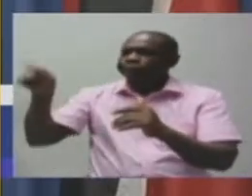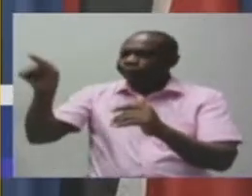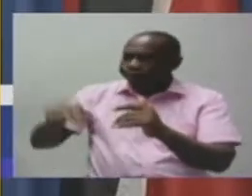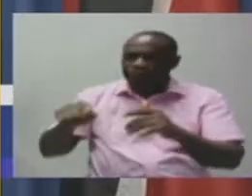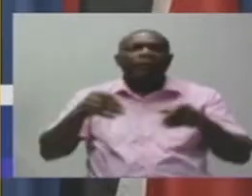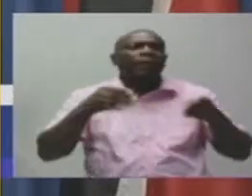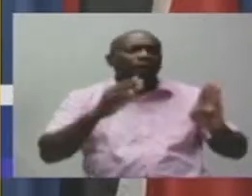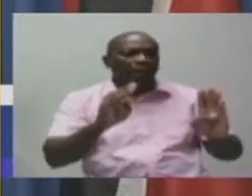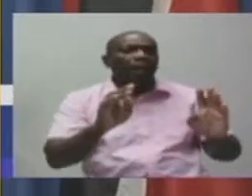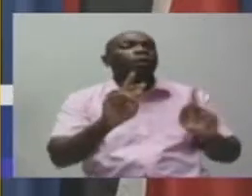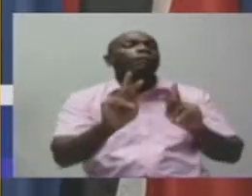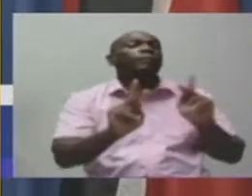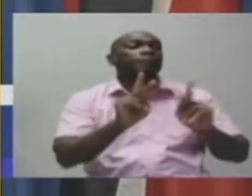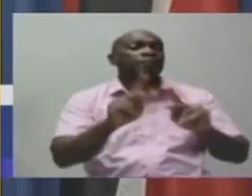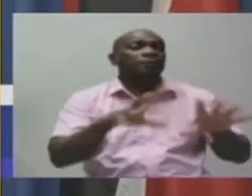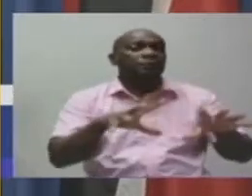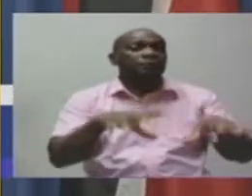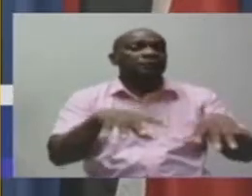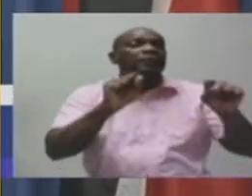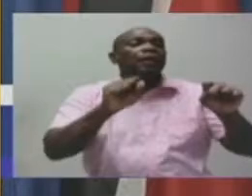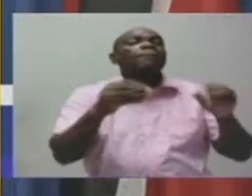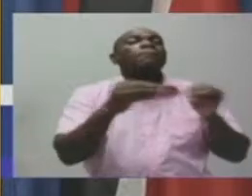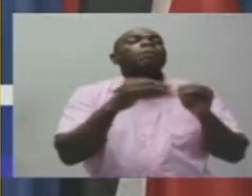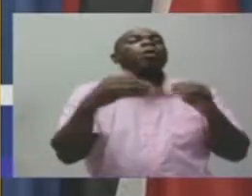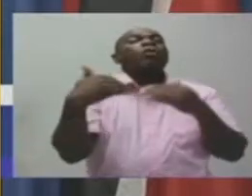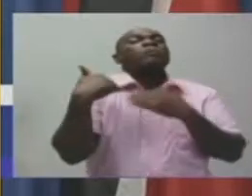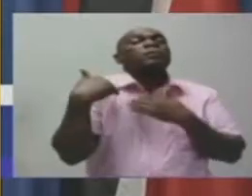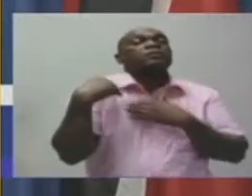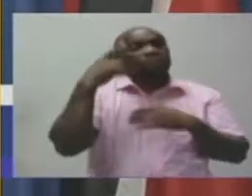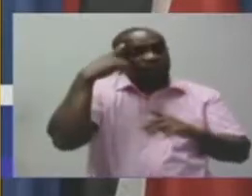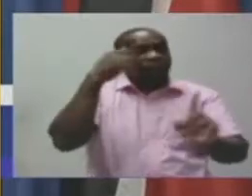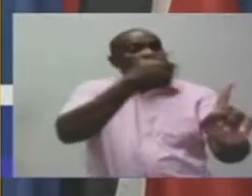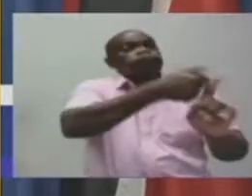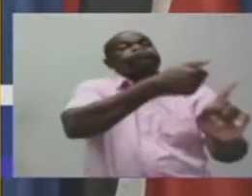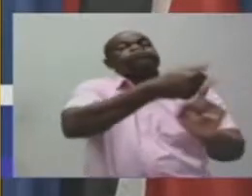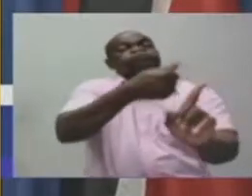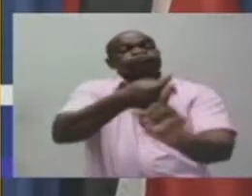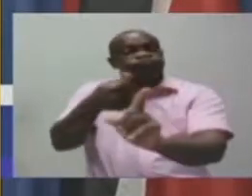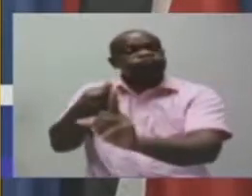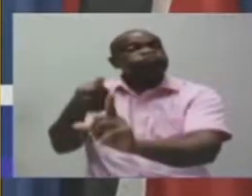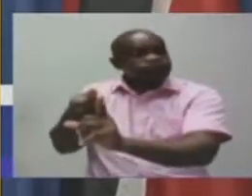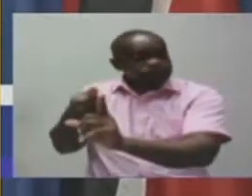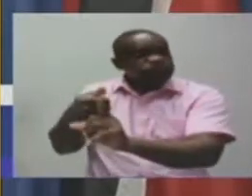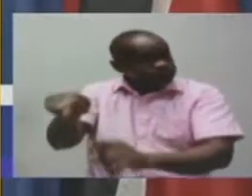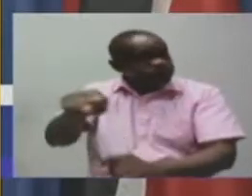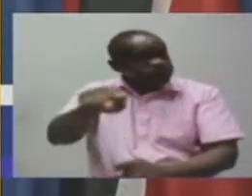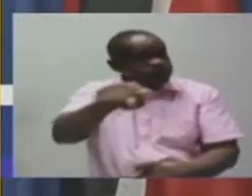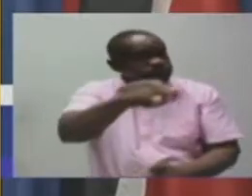take more responsibility for itself, because this is what it is going to be.